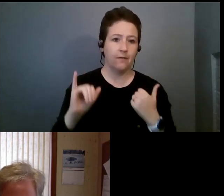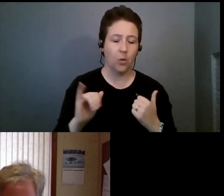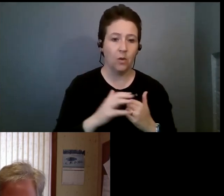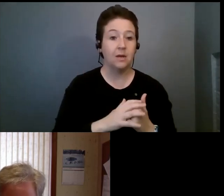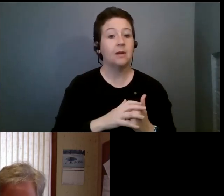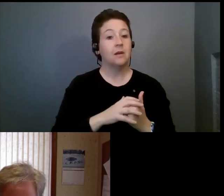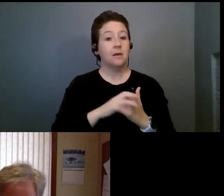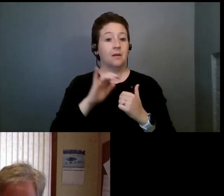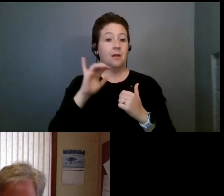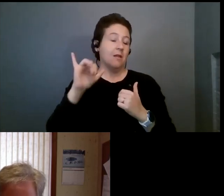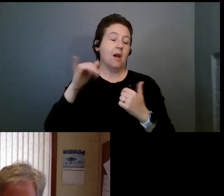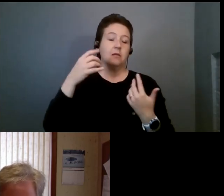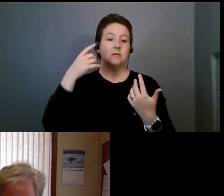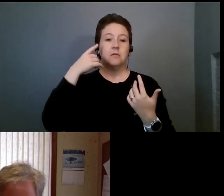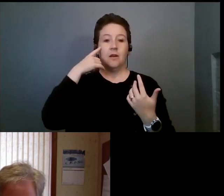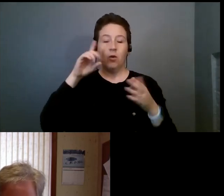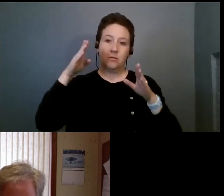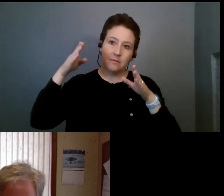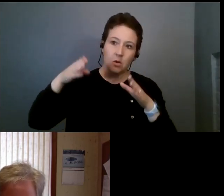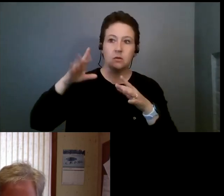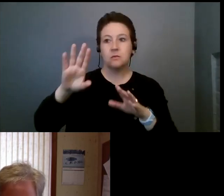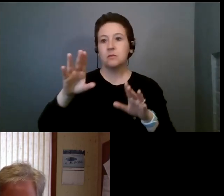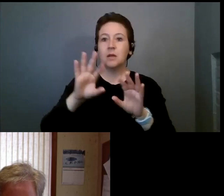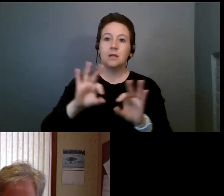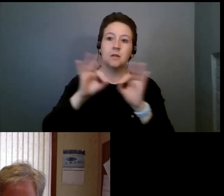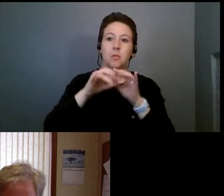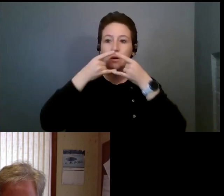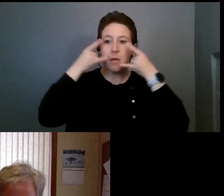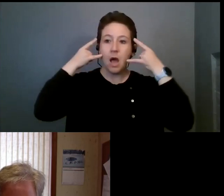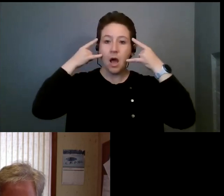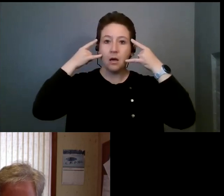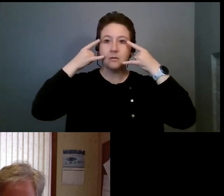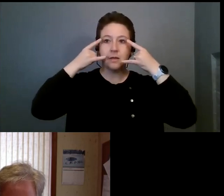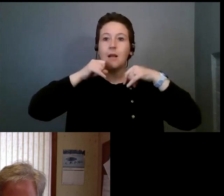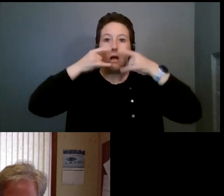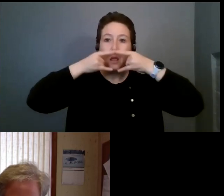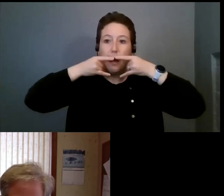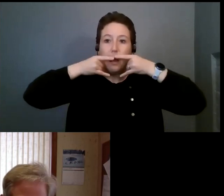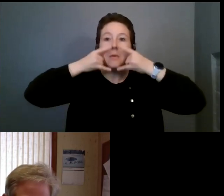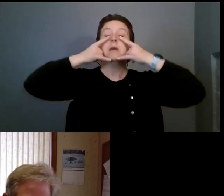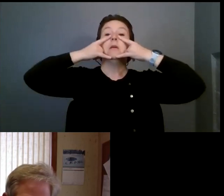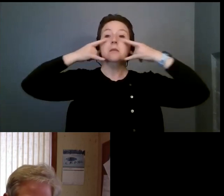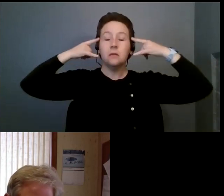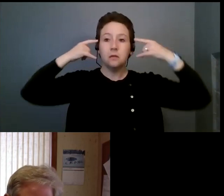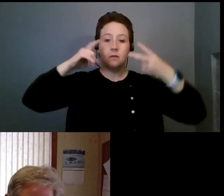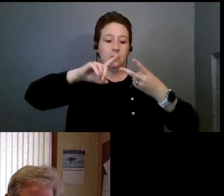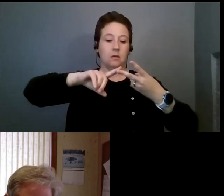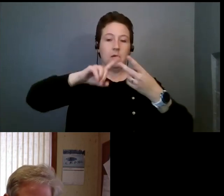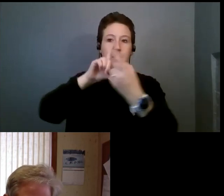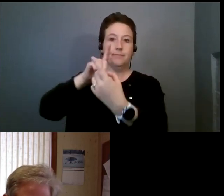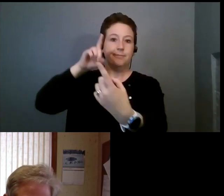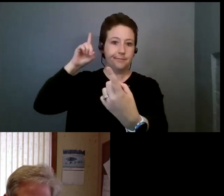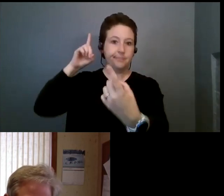essentially to focus on the importance of wearing a mask properly, and in social distancing